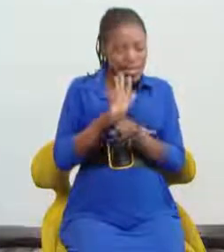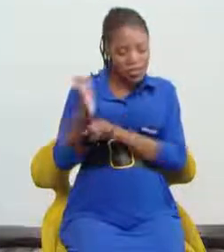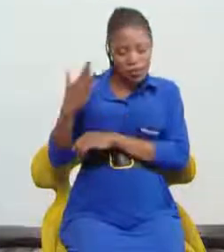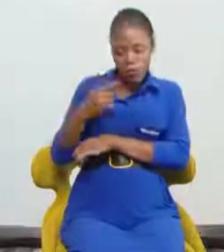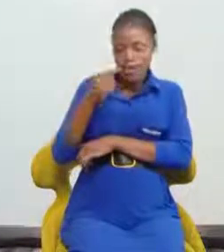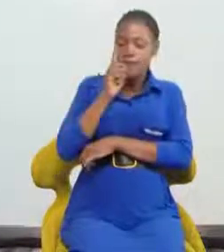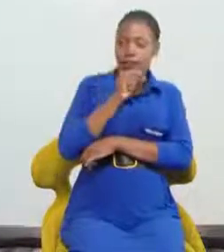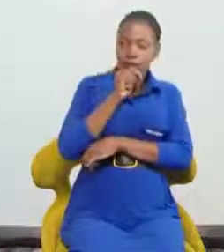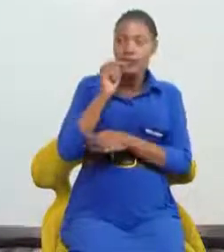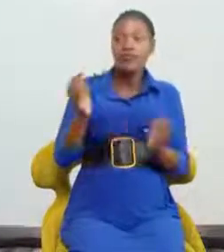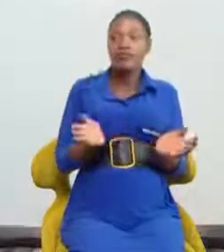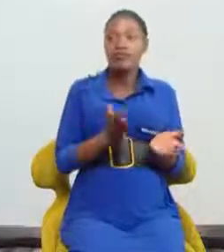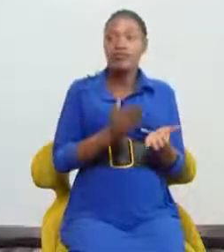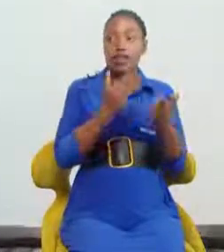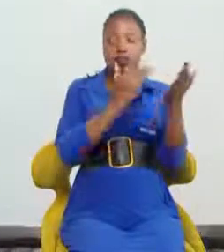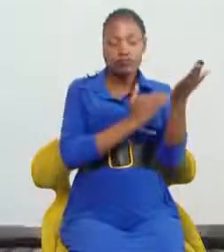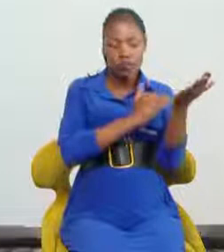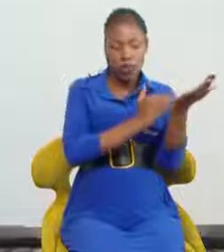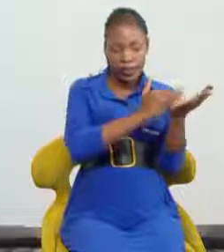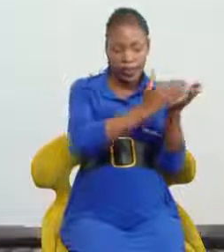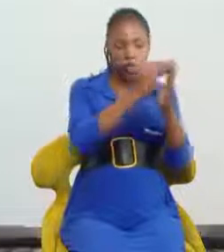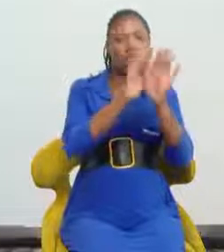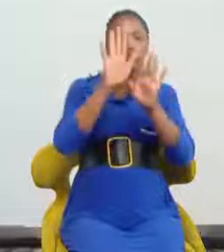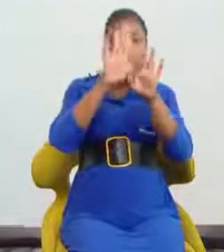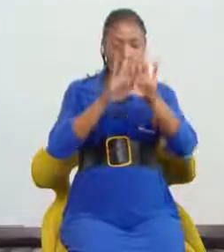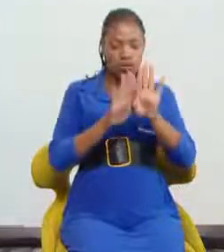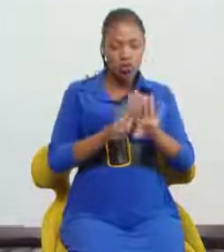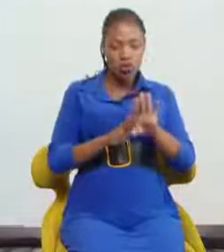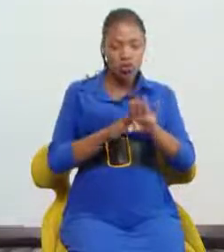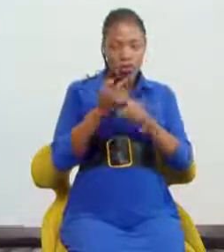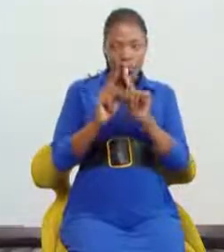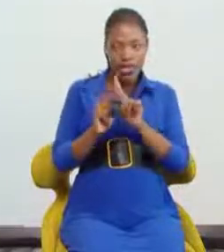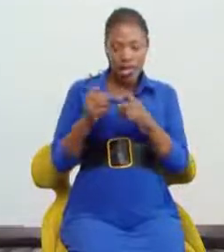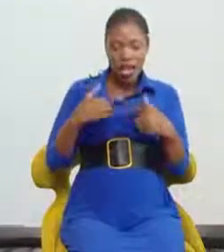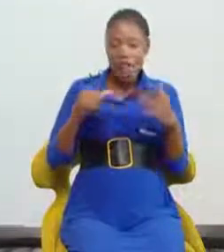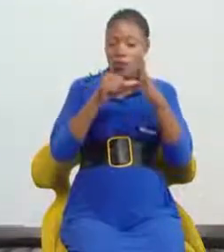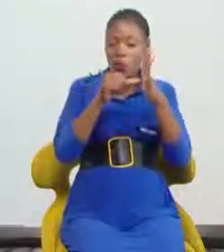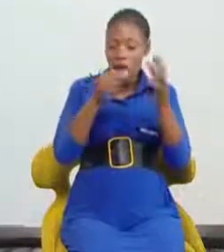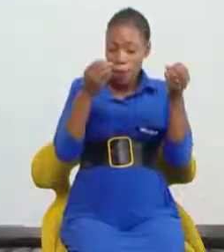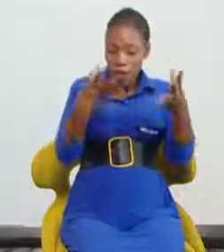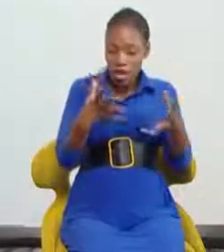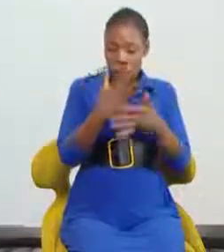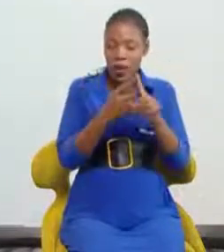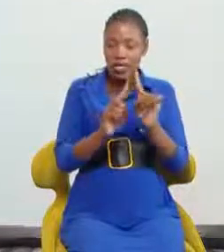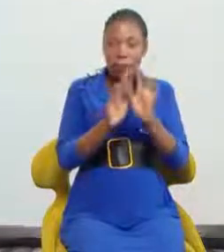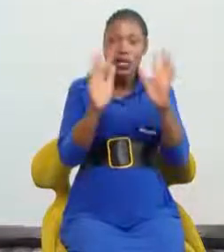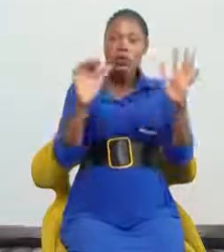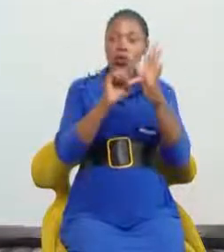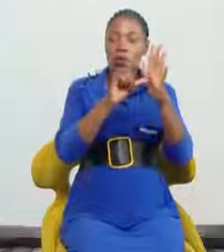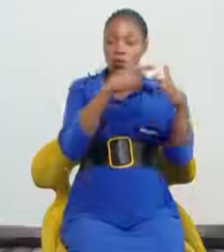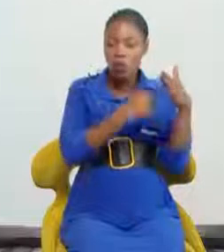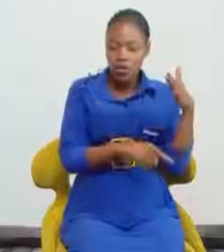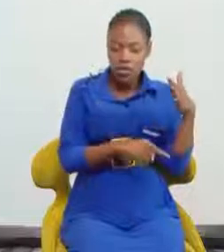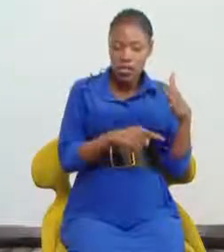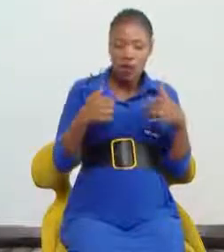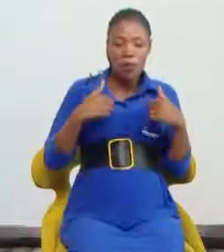the progression is interesting. But there are still many problems, and the biggest problem that remains now, because the institution, I